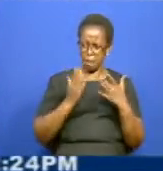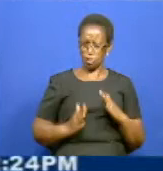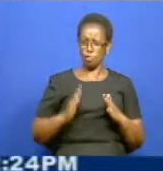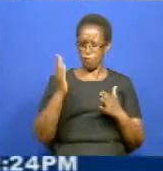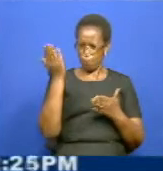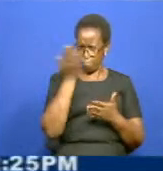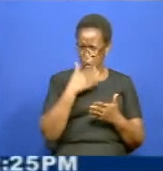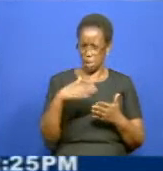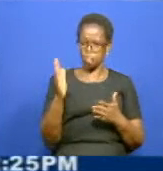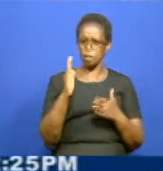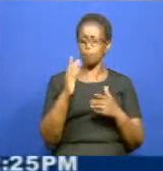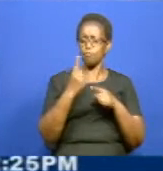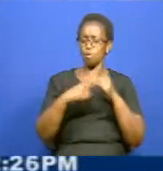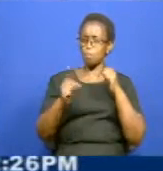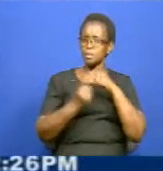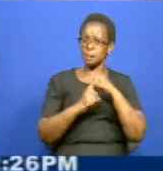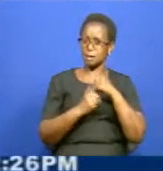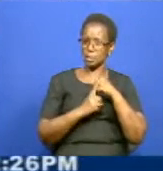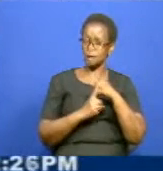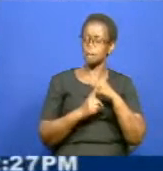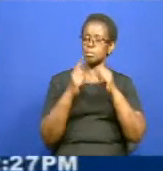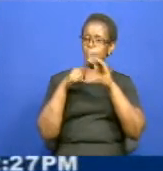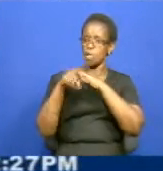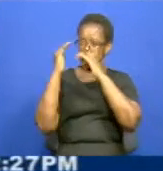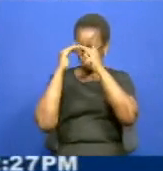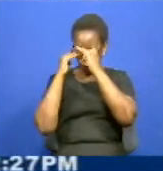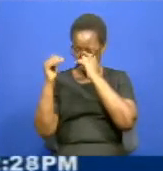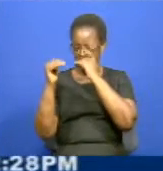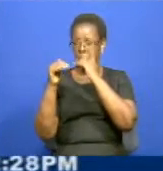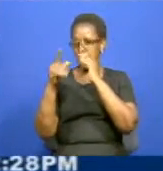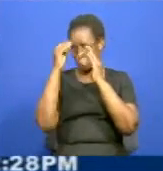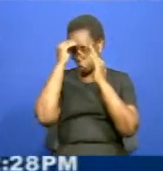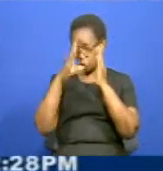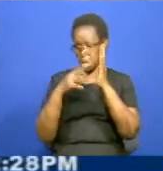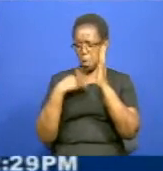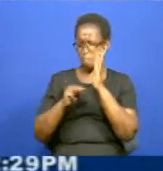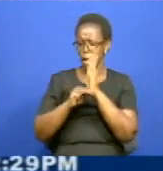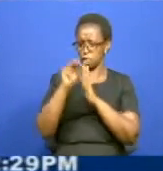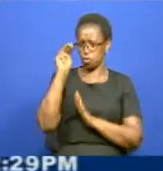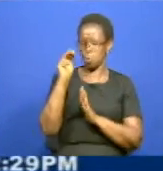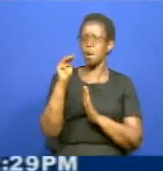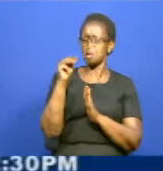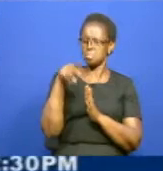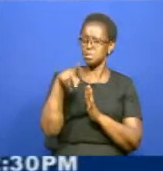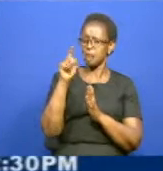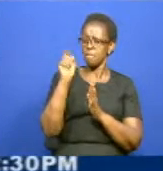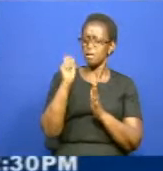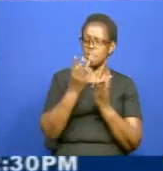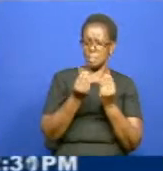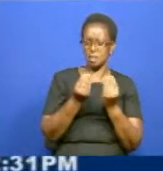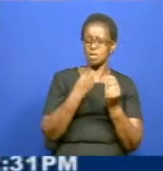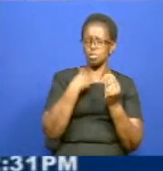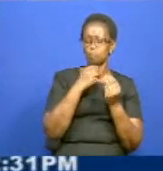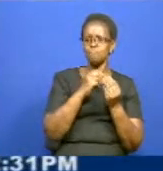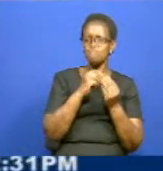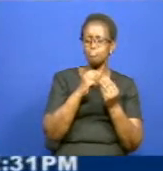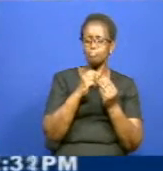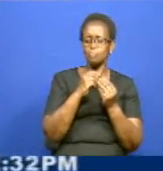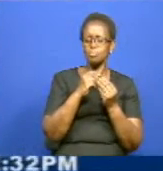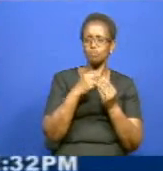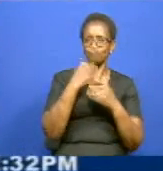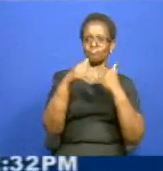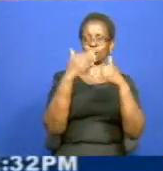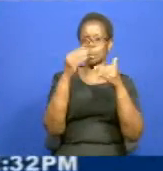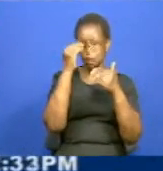the student was mature enough to even cope up with university education and transit to the world of work. So I think as a committee